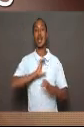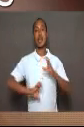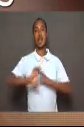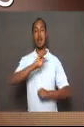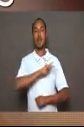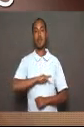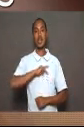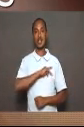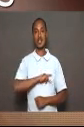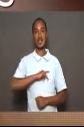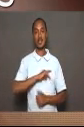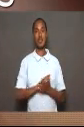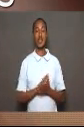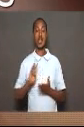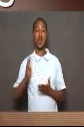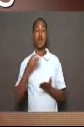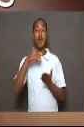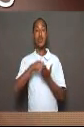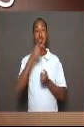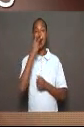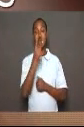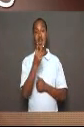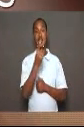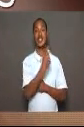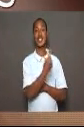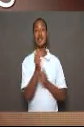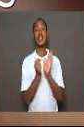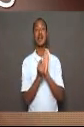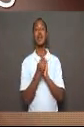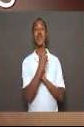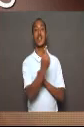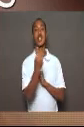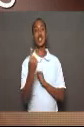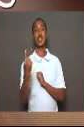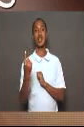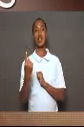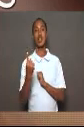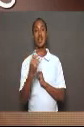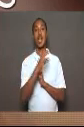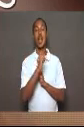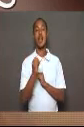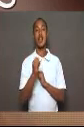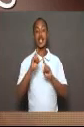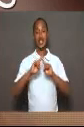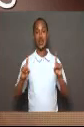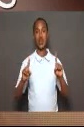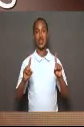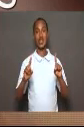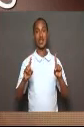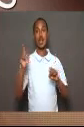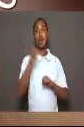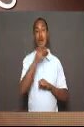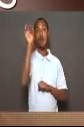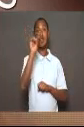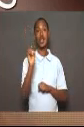properties. We will also look at some examples of each, and we will distinguish